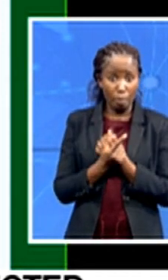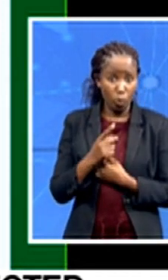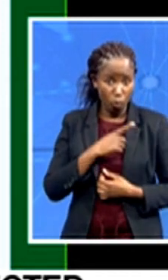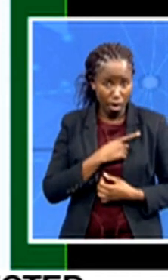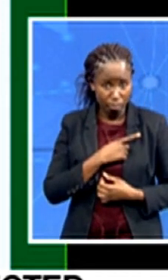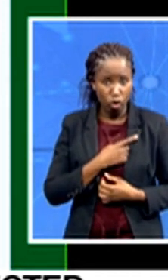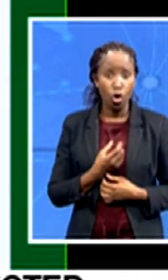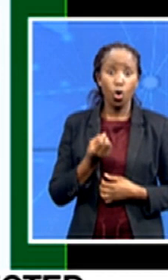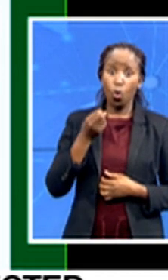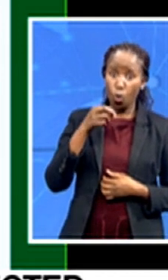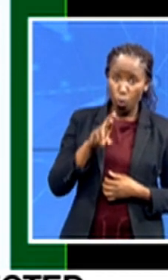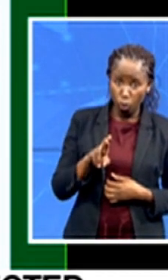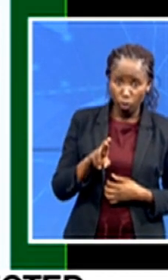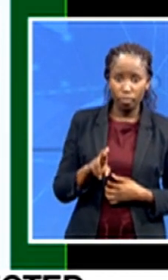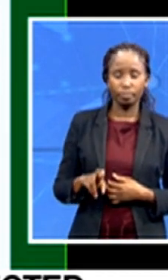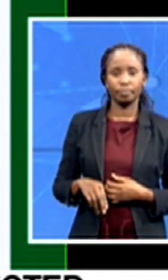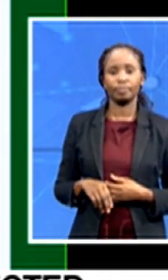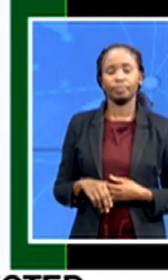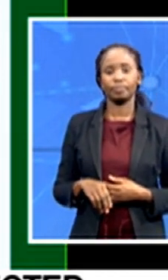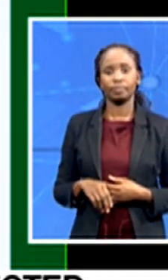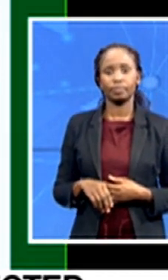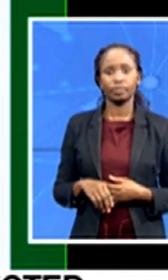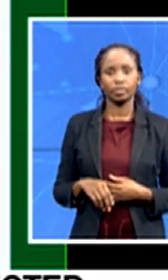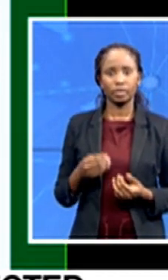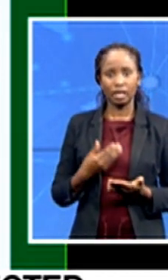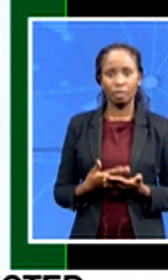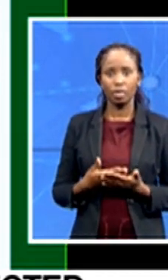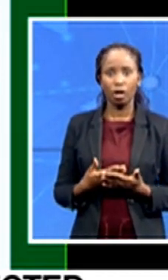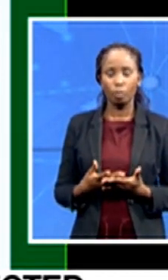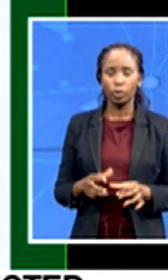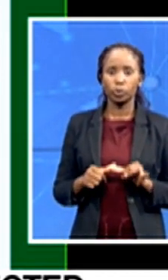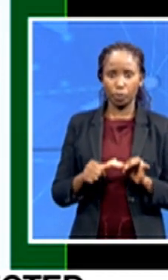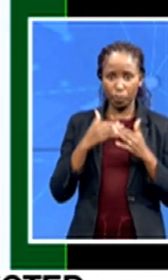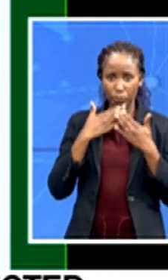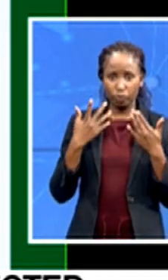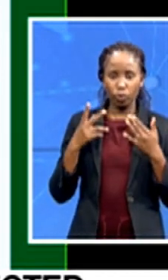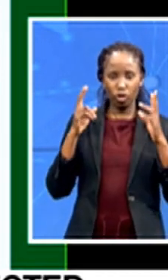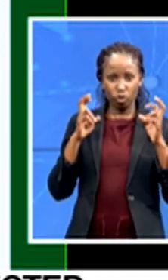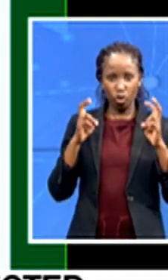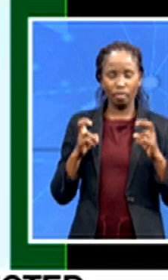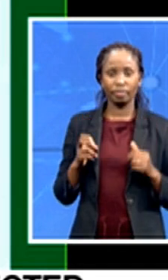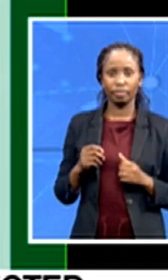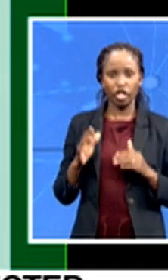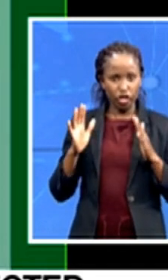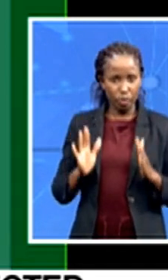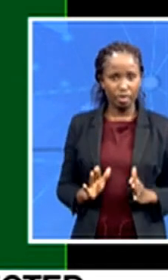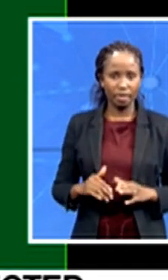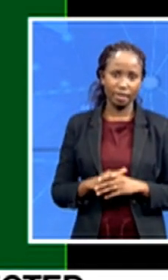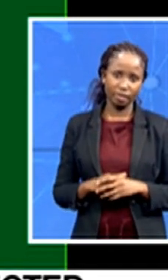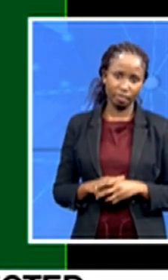of inconsistency with causal association to the immunization. And then the very last one is in